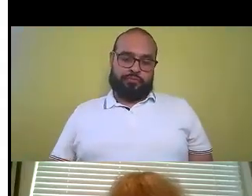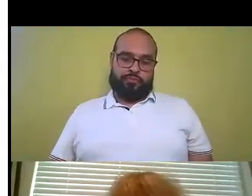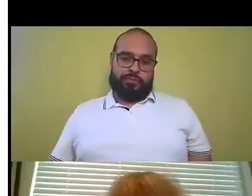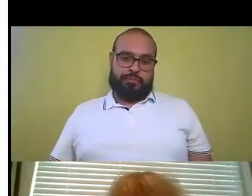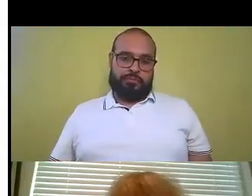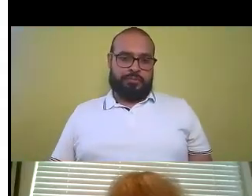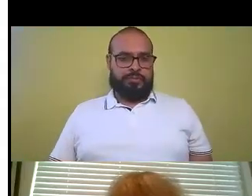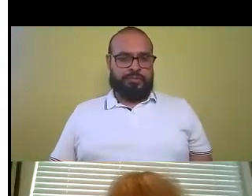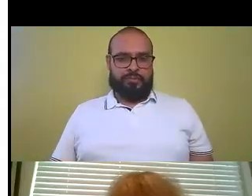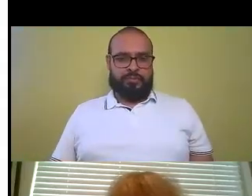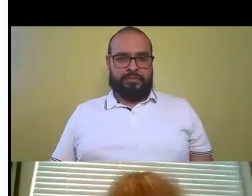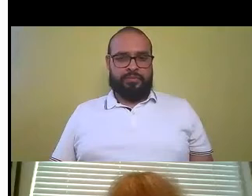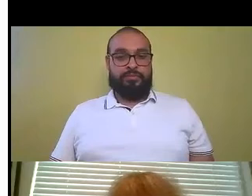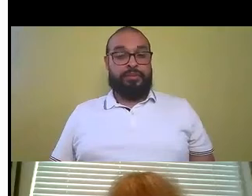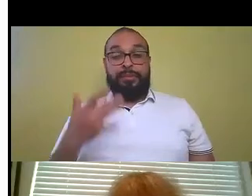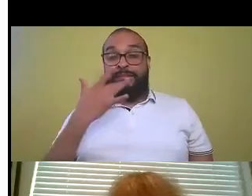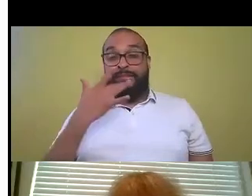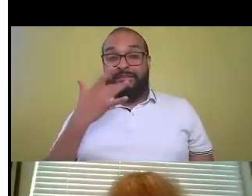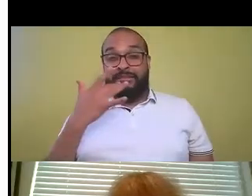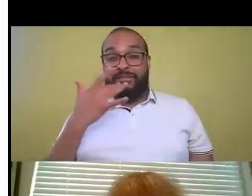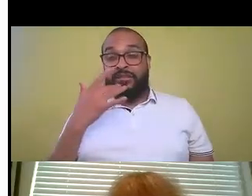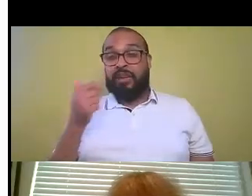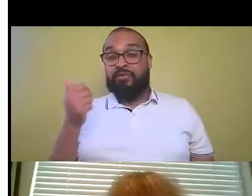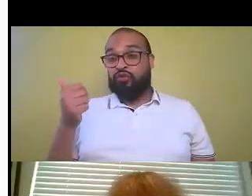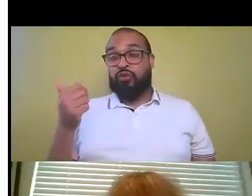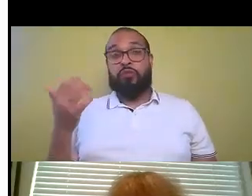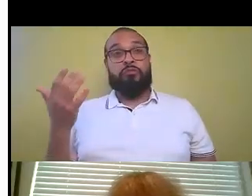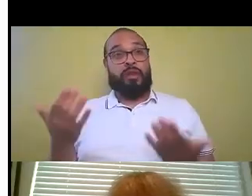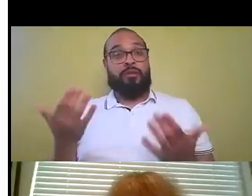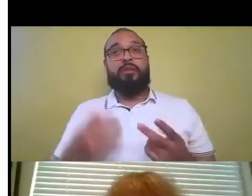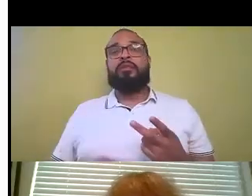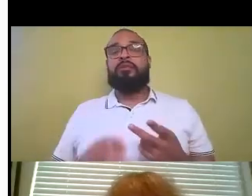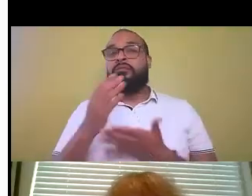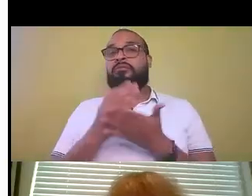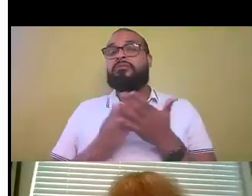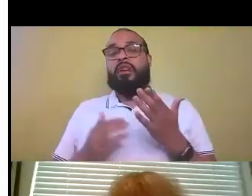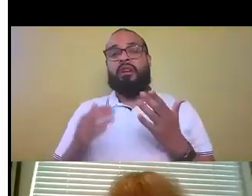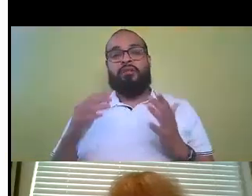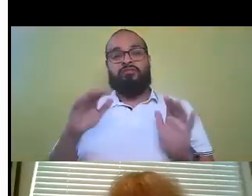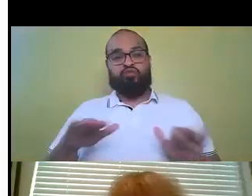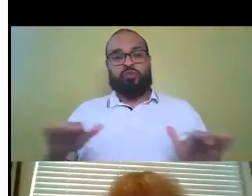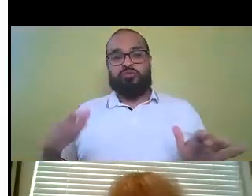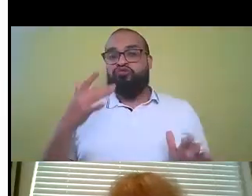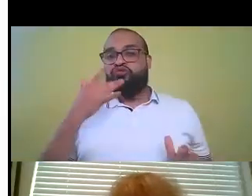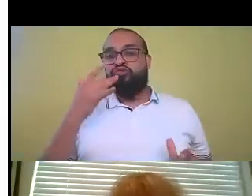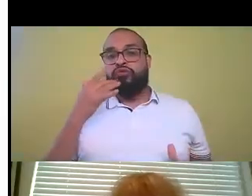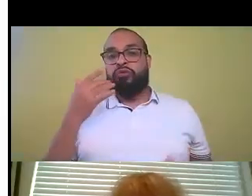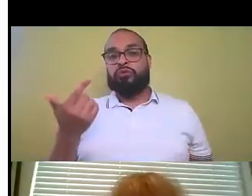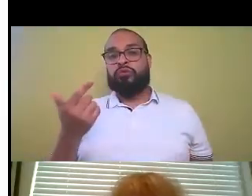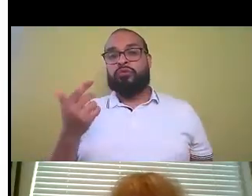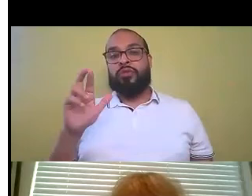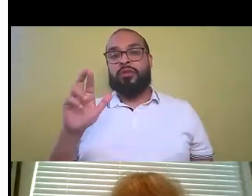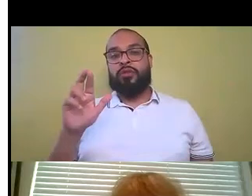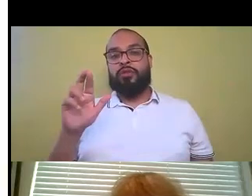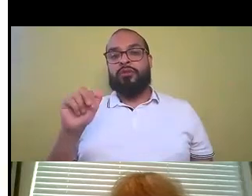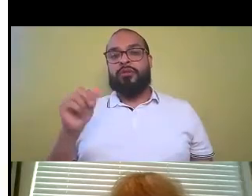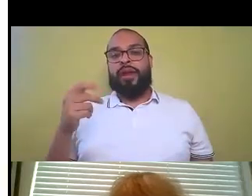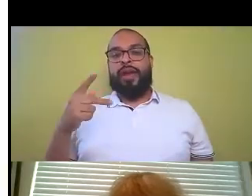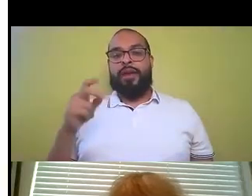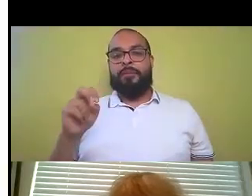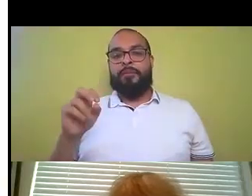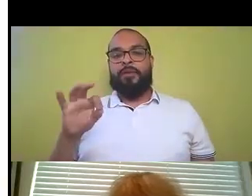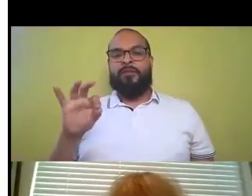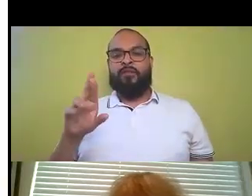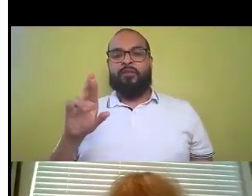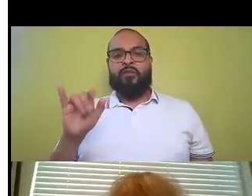intensity of flavors. Like I have kids that suck on grapefruit slices, and they use less